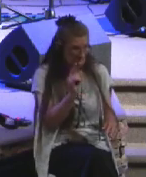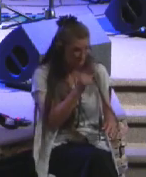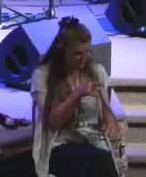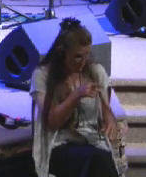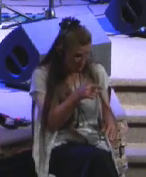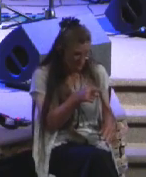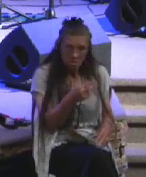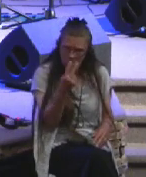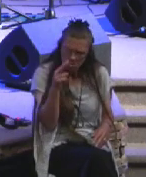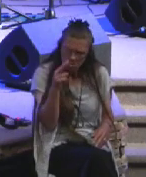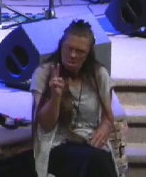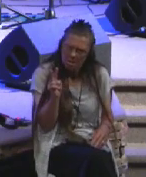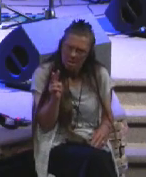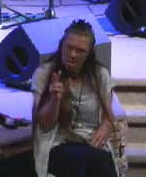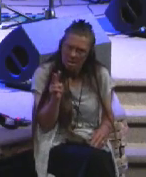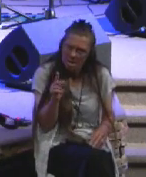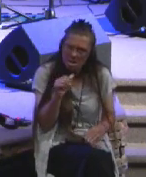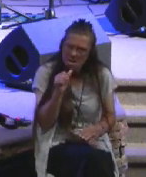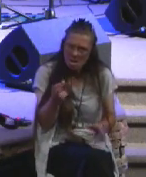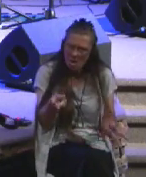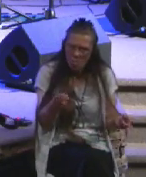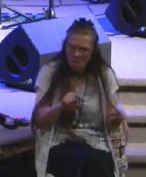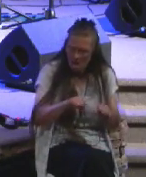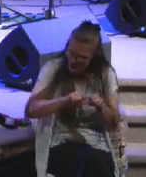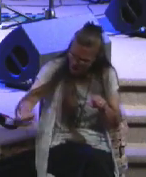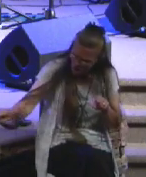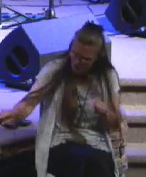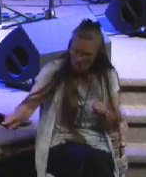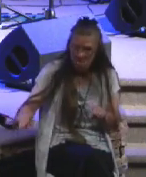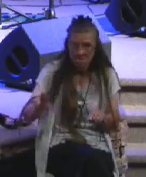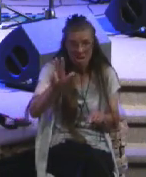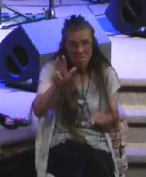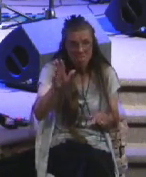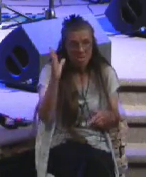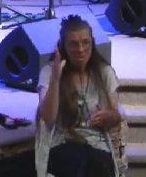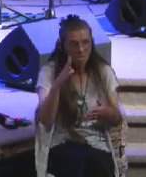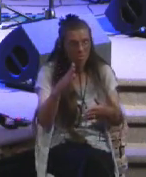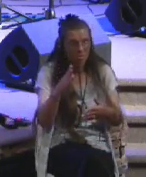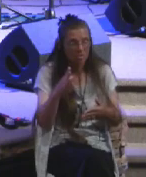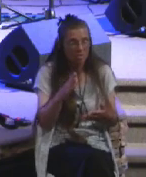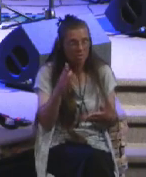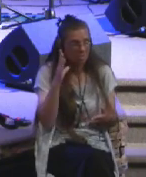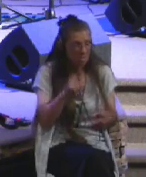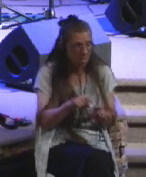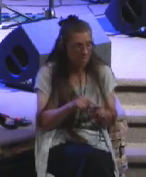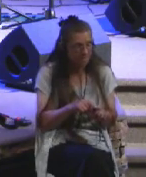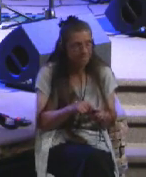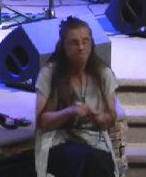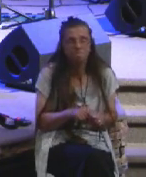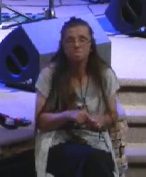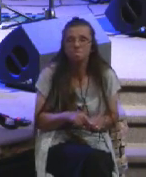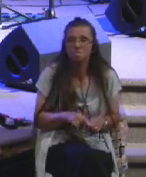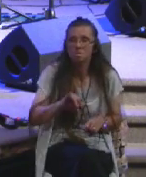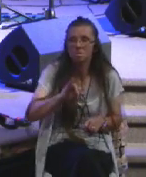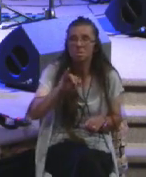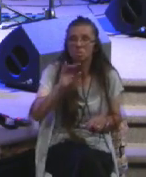Somebody's seeing that. And he doesn't want to lose his third son. And so he holds off. Well, Judah's wife dies.